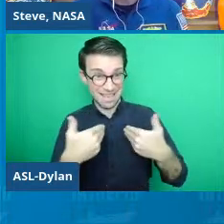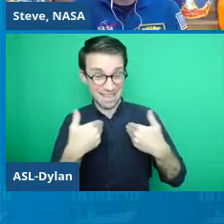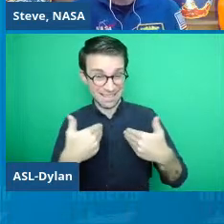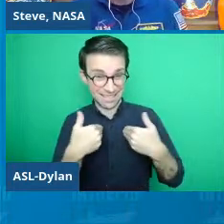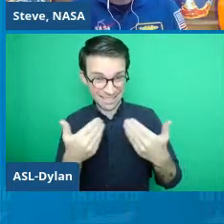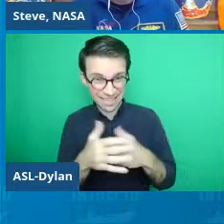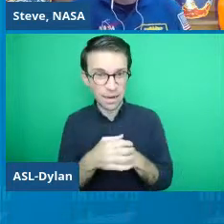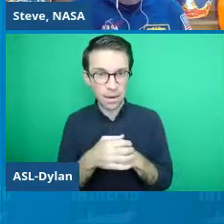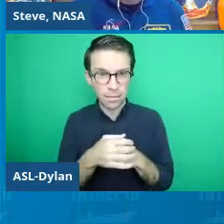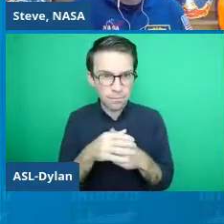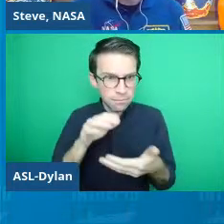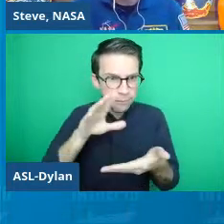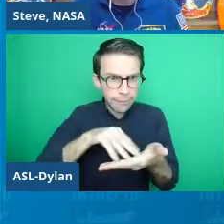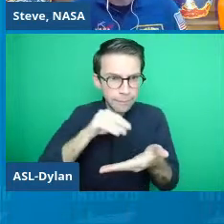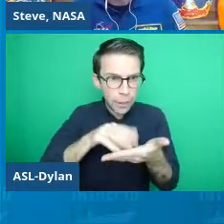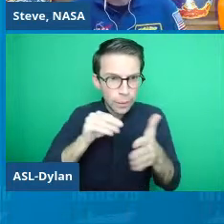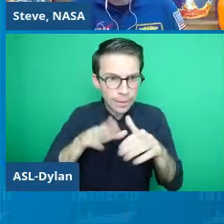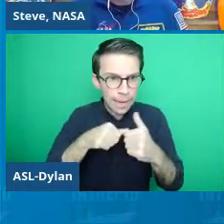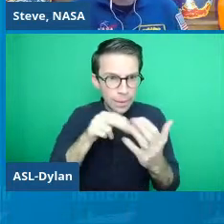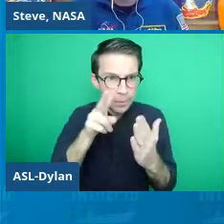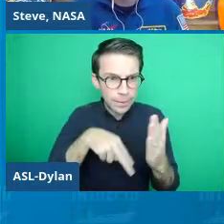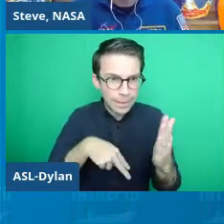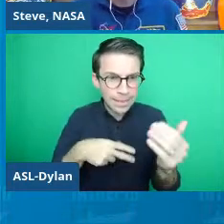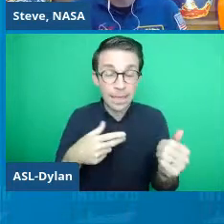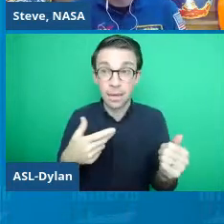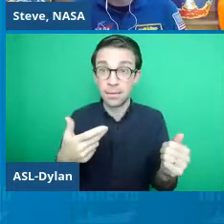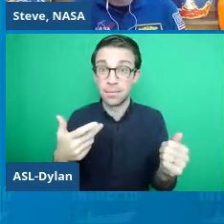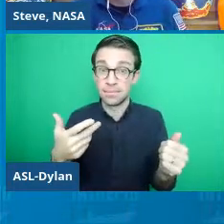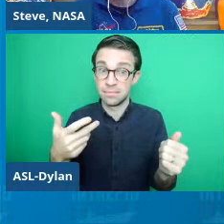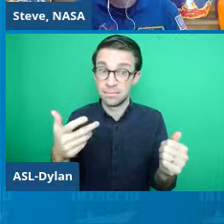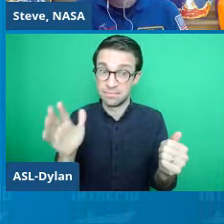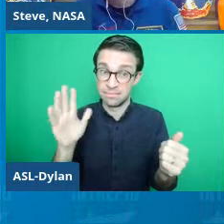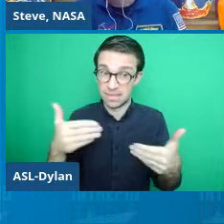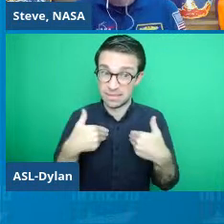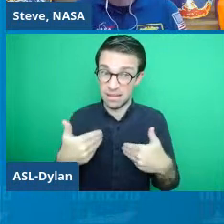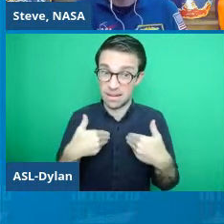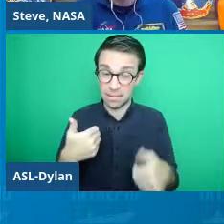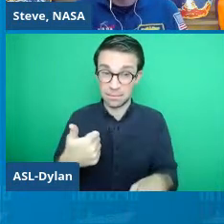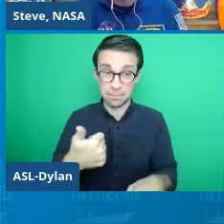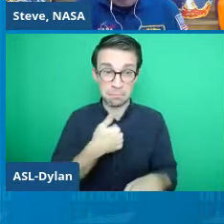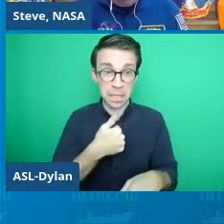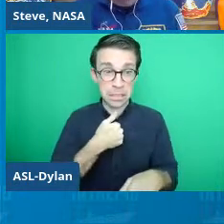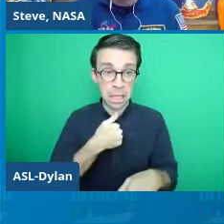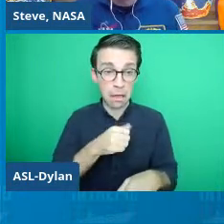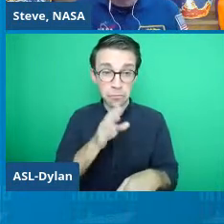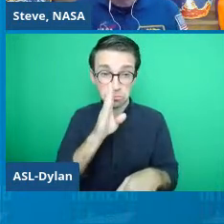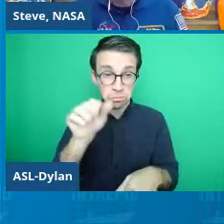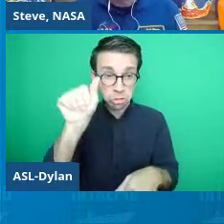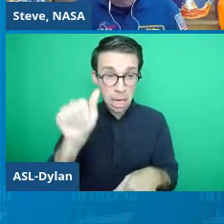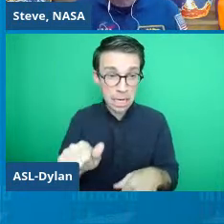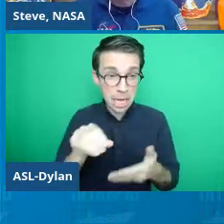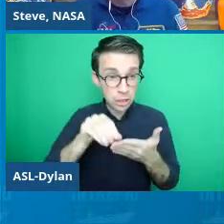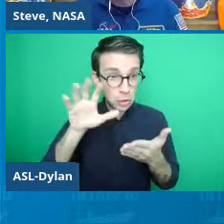learning how to read, I was not necessarily the strongest student. So